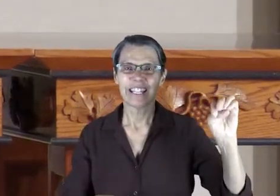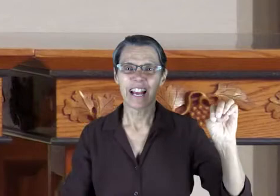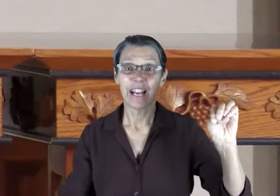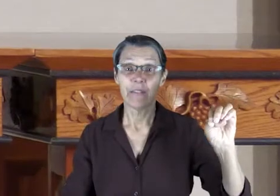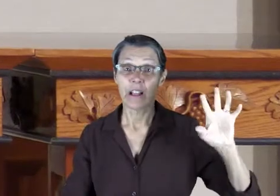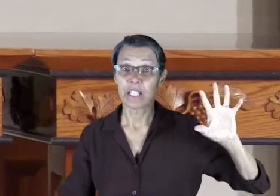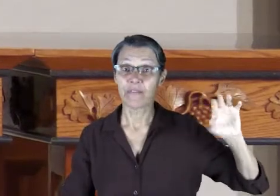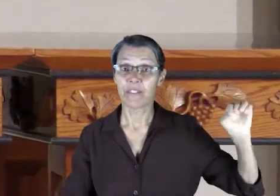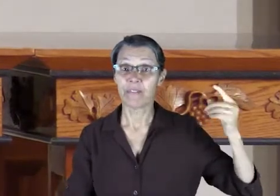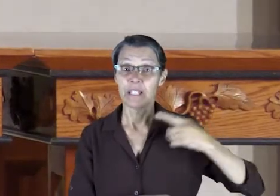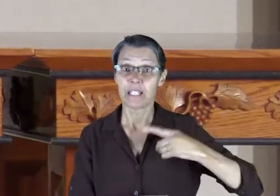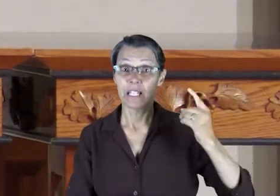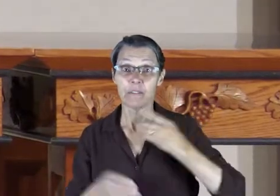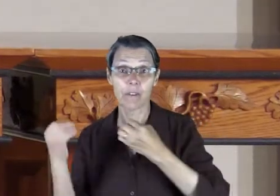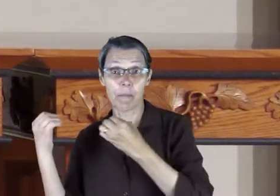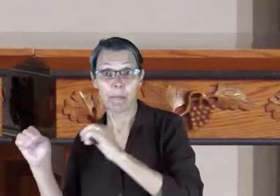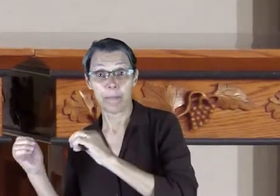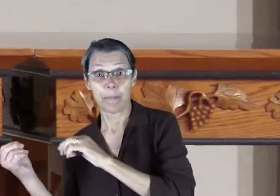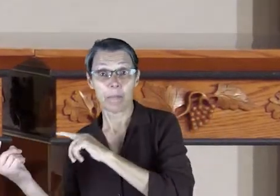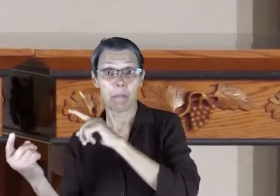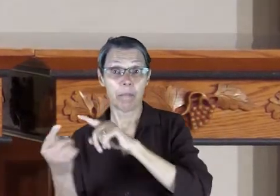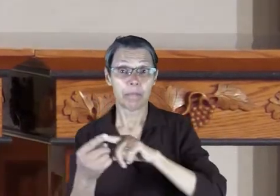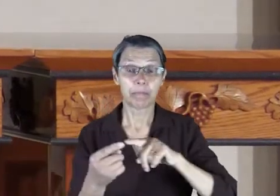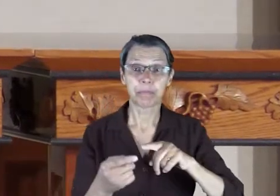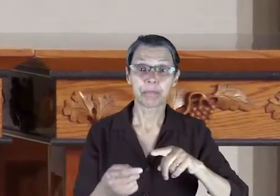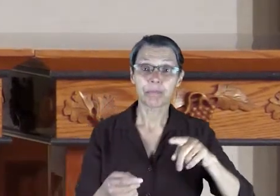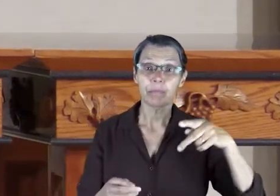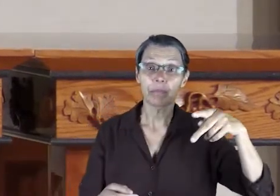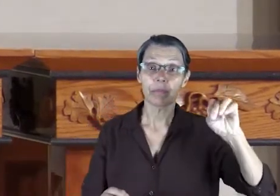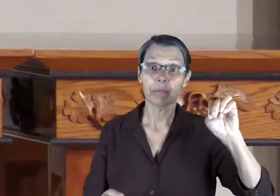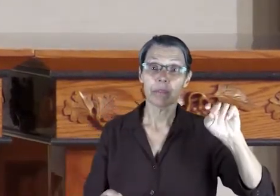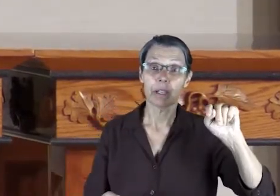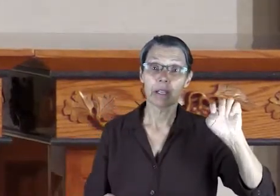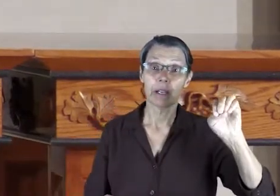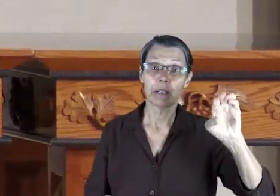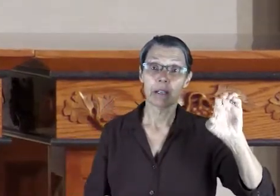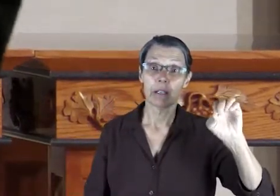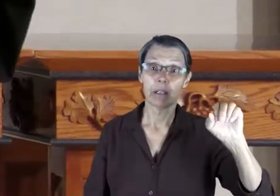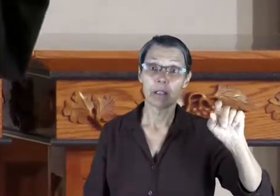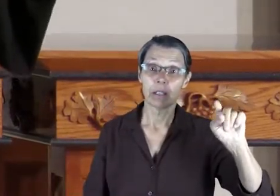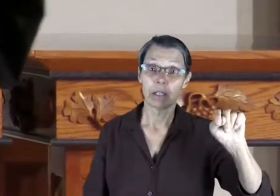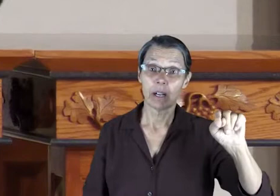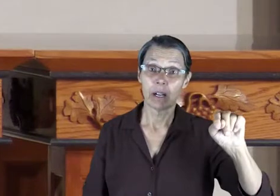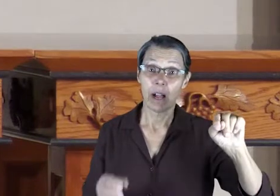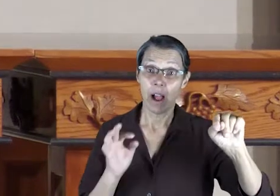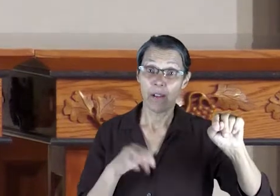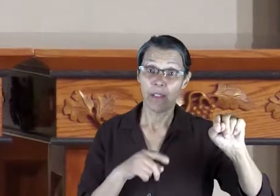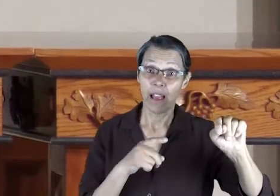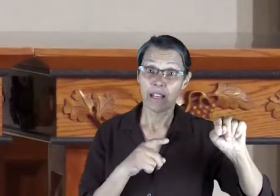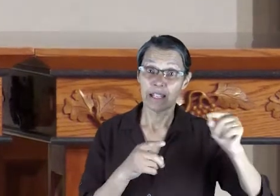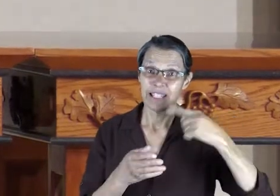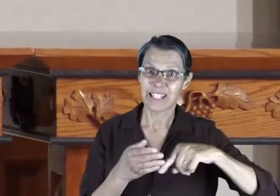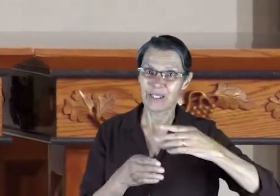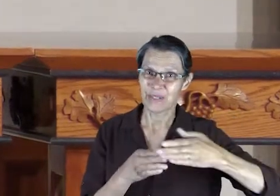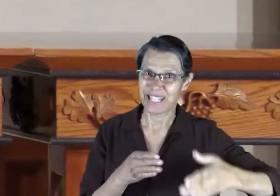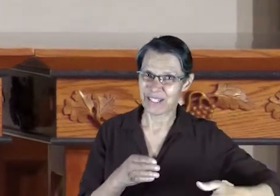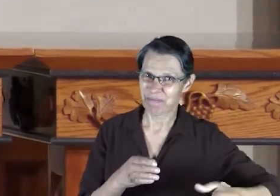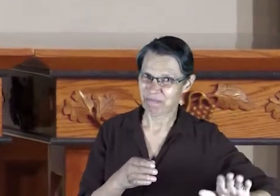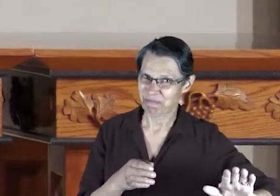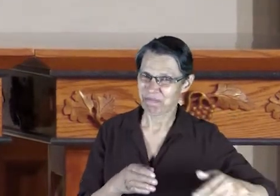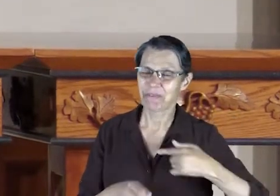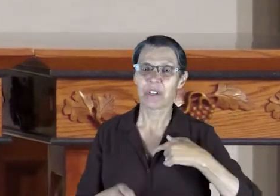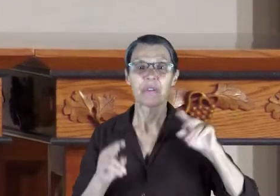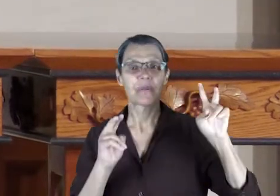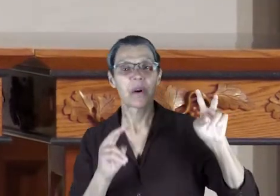50 days that take us from Easter to Pentecost, which we will celebrate next week. And we have perhaps watched with the disciples